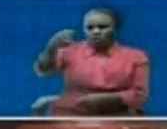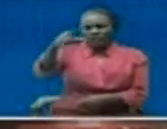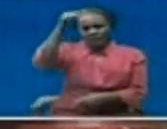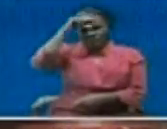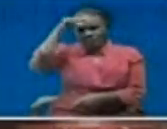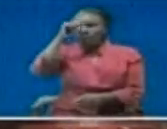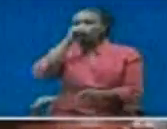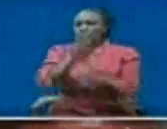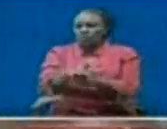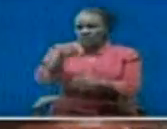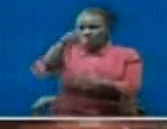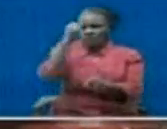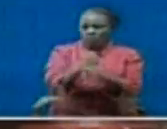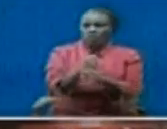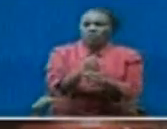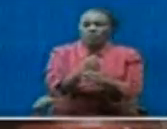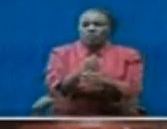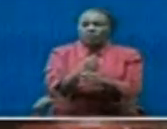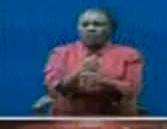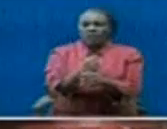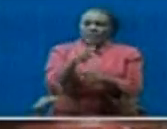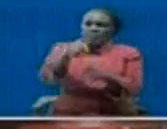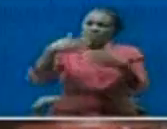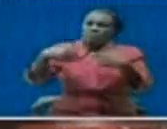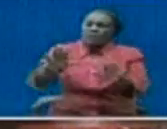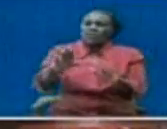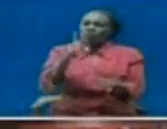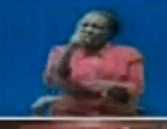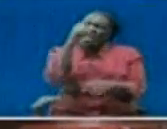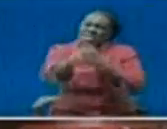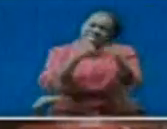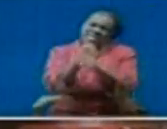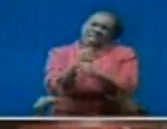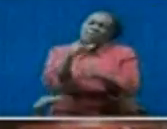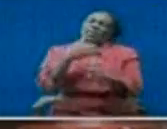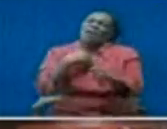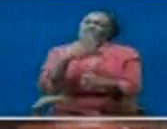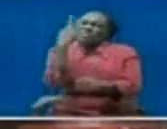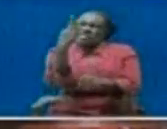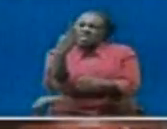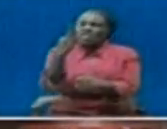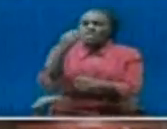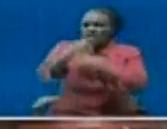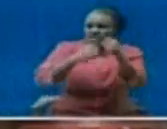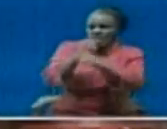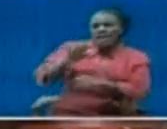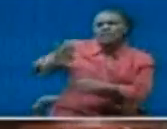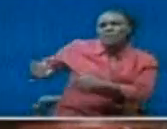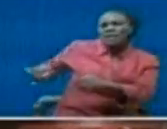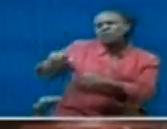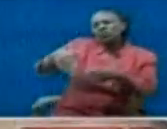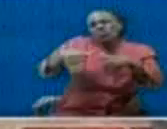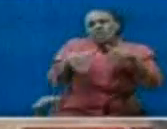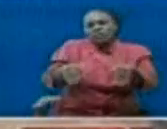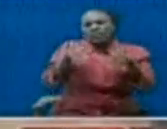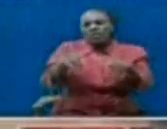their promises and all that. So why not let them? Why, you know, they've only been in office 1 year. There's still another 3 years and change. Why not just let them?